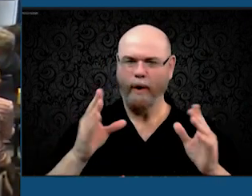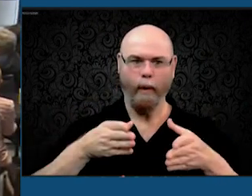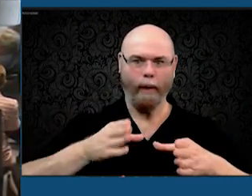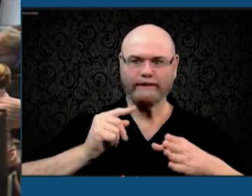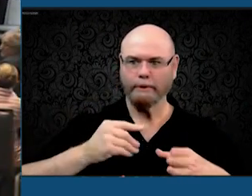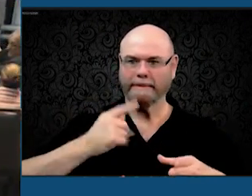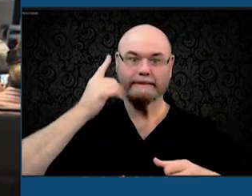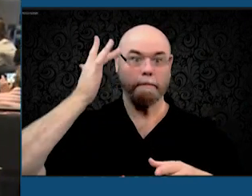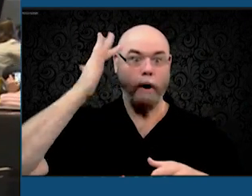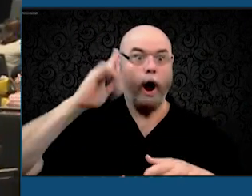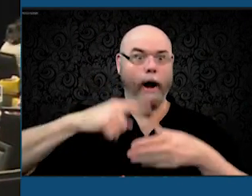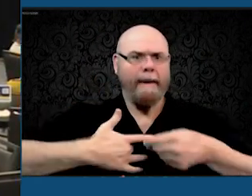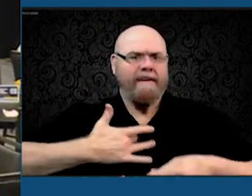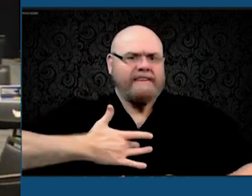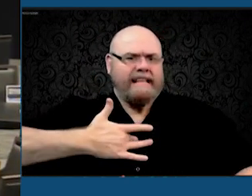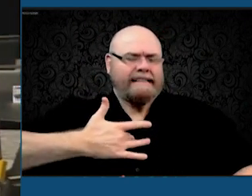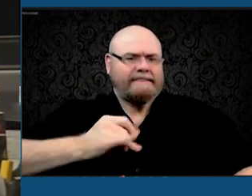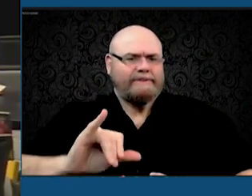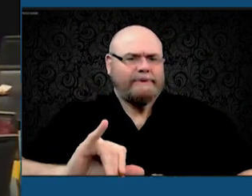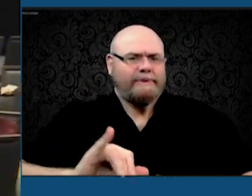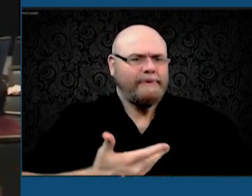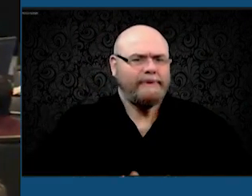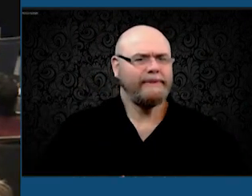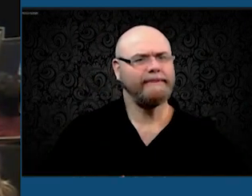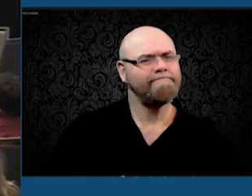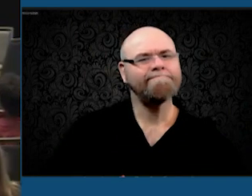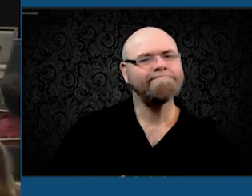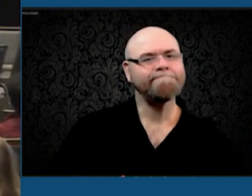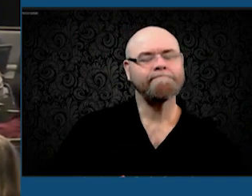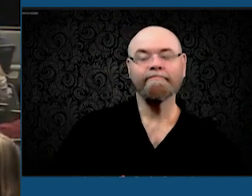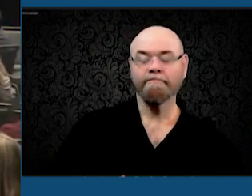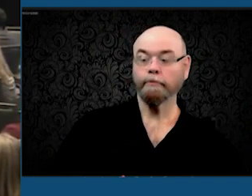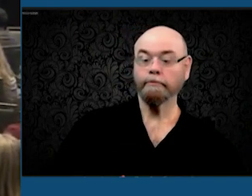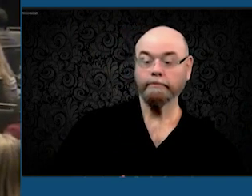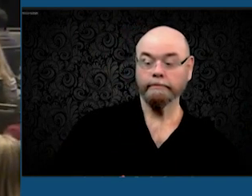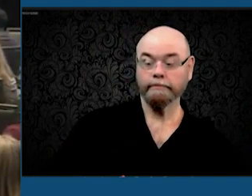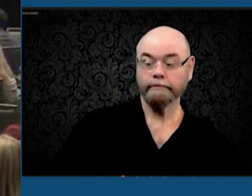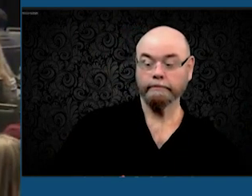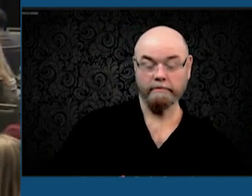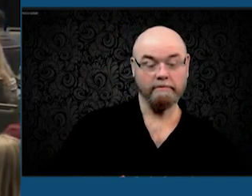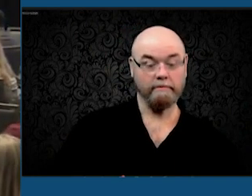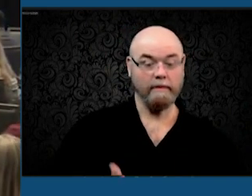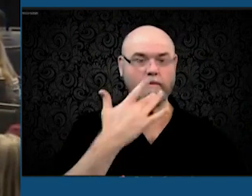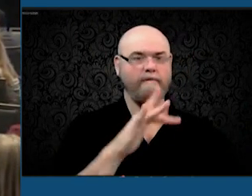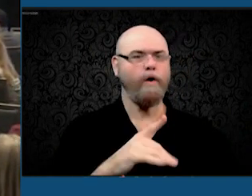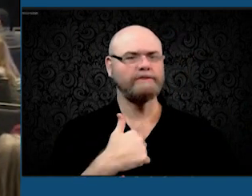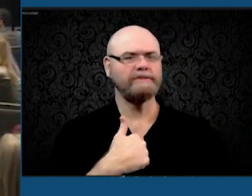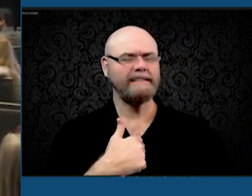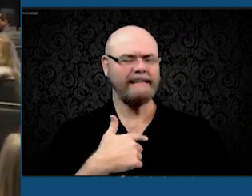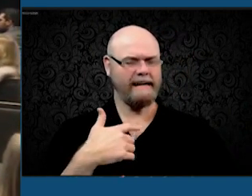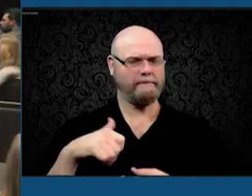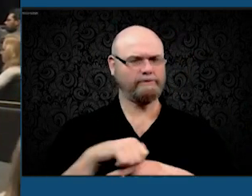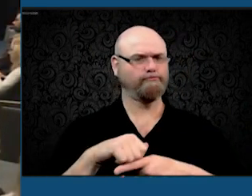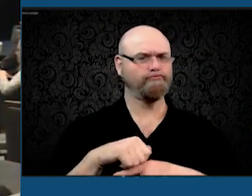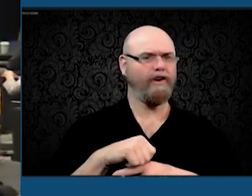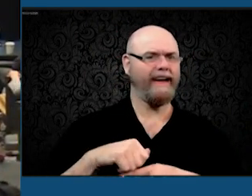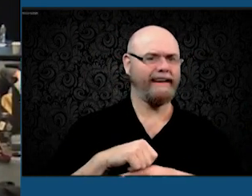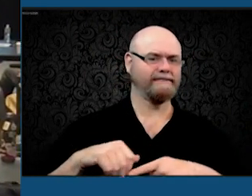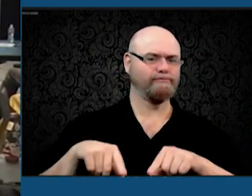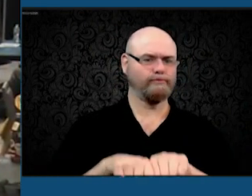feelings. I was blessed to have been trained in my research career by